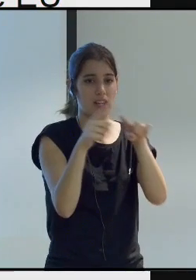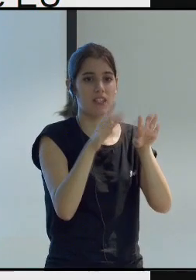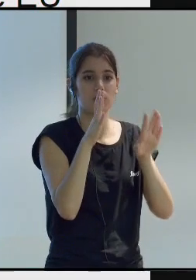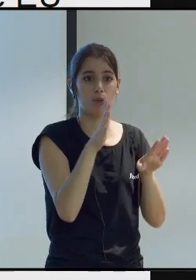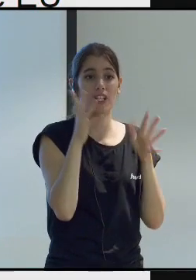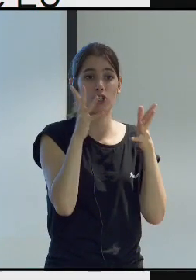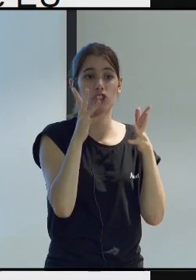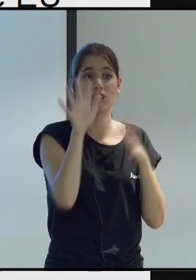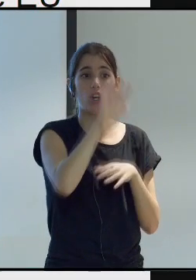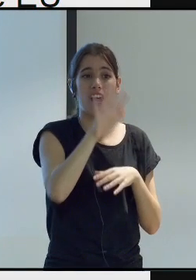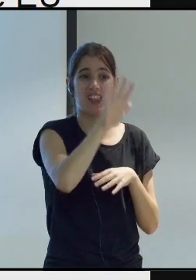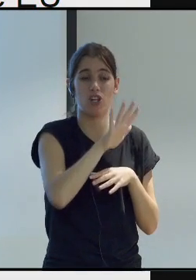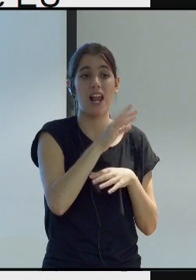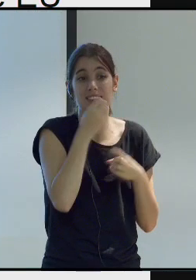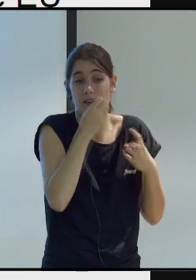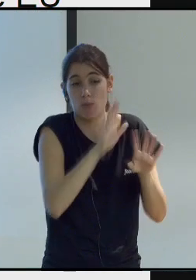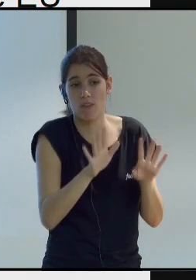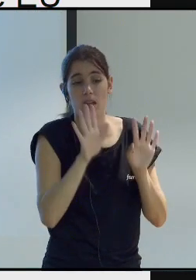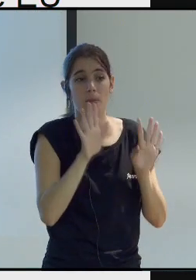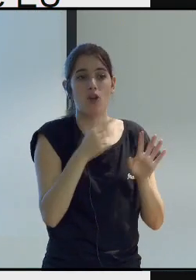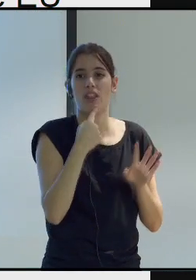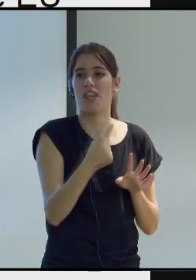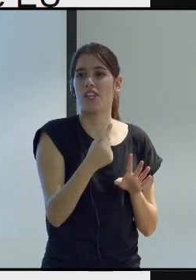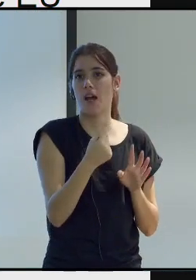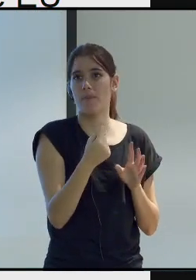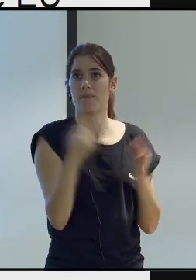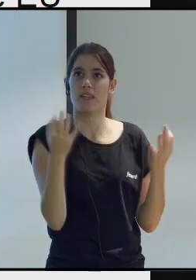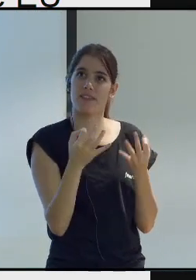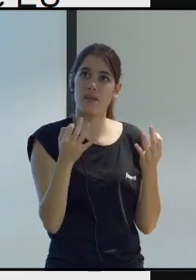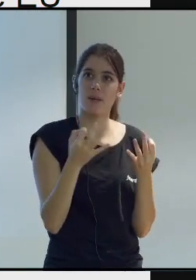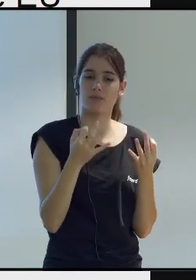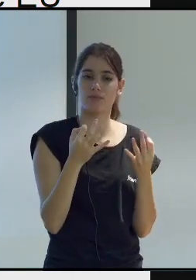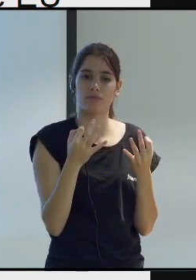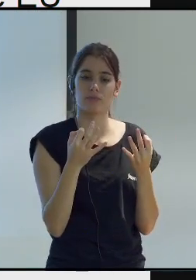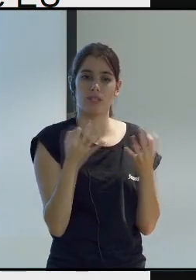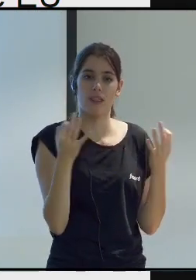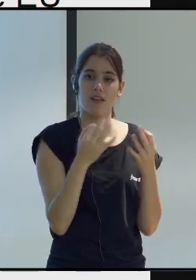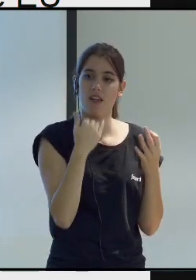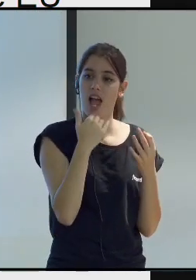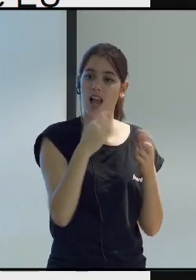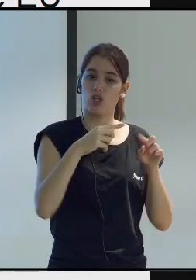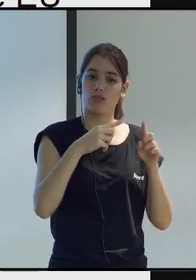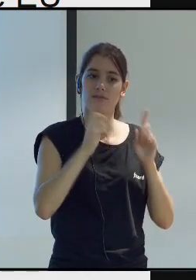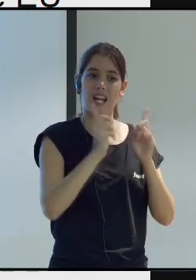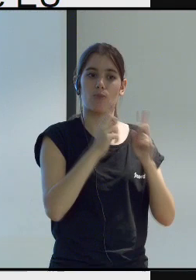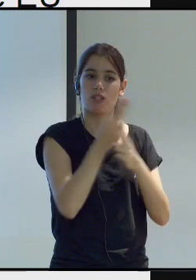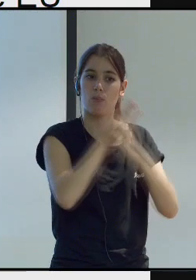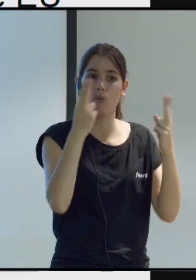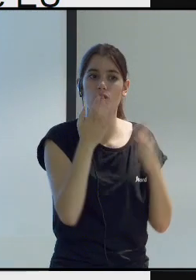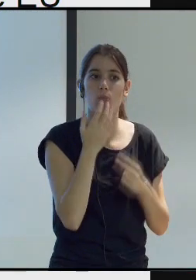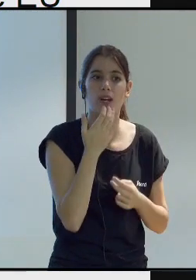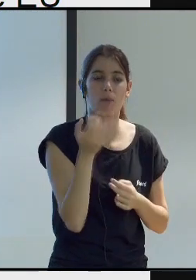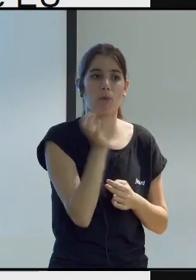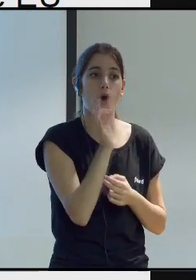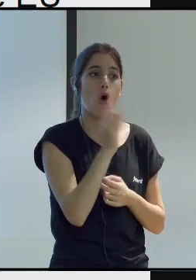struggling, should we put some public transport to attend those small group houses or not, instead of realizing the